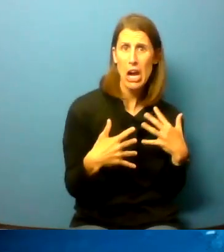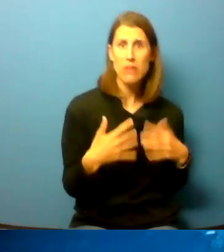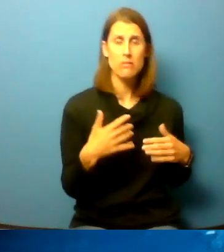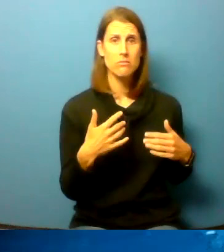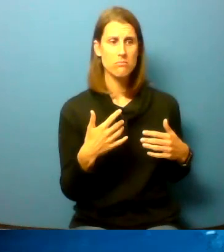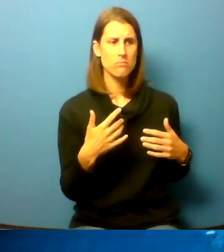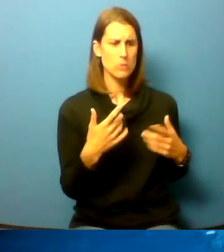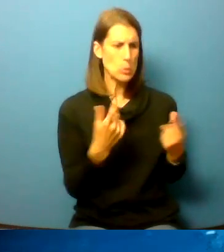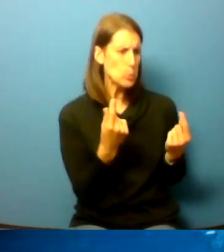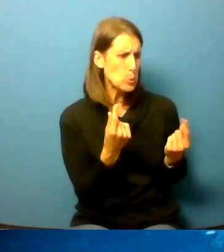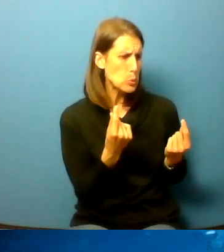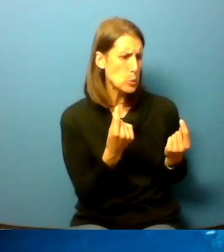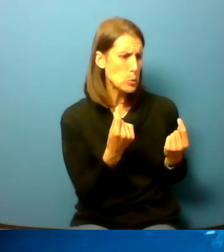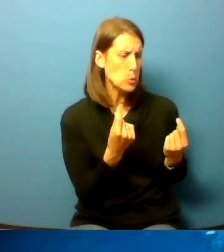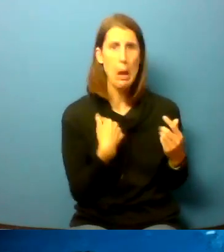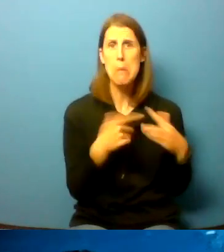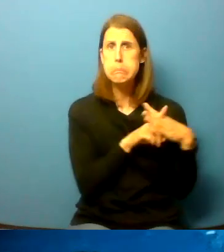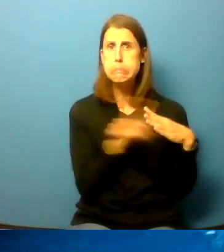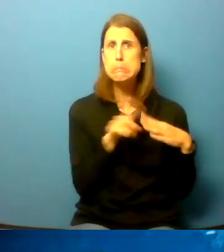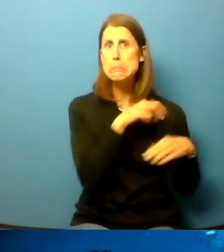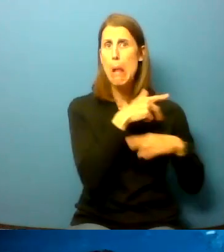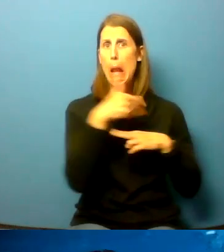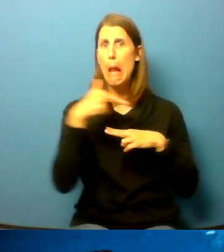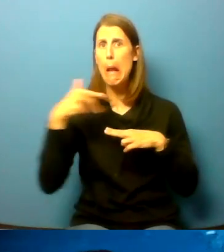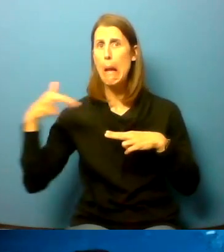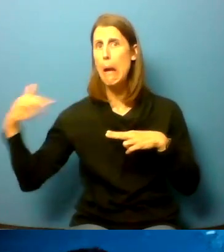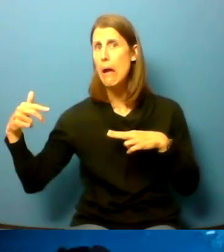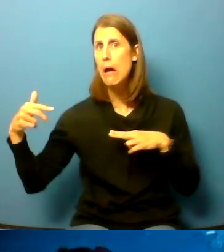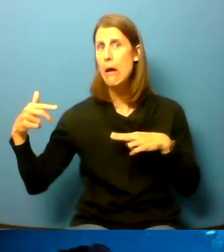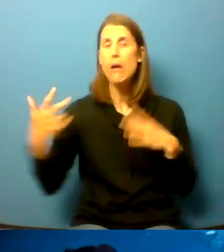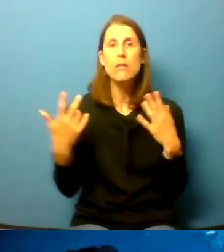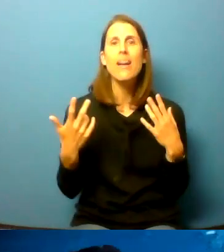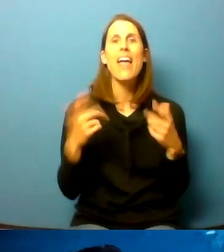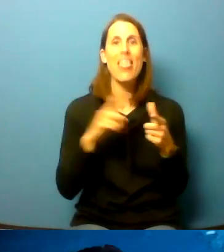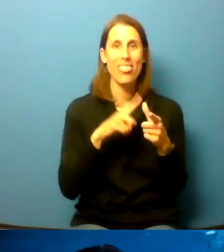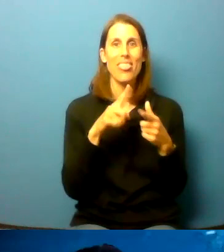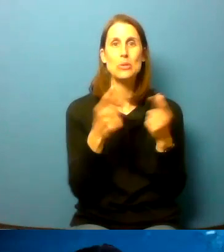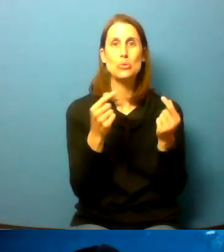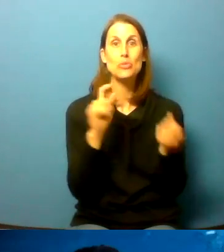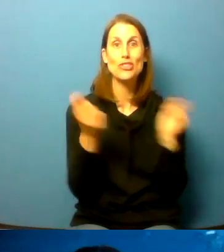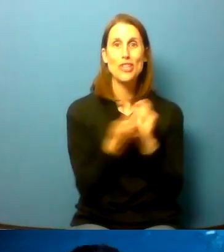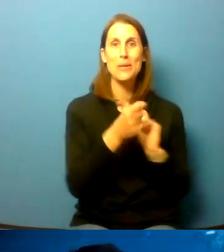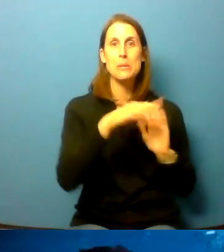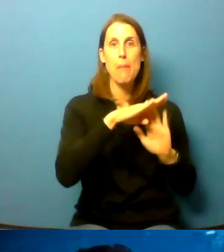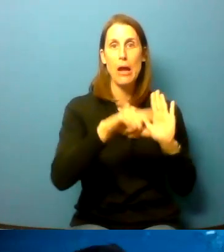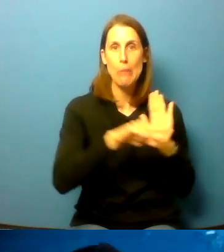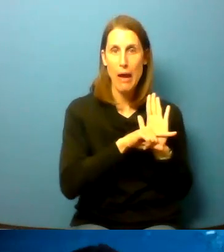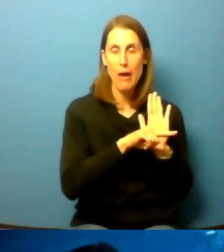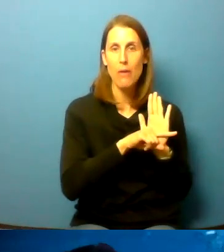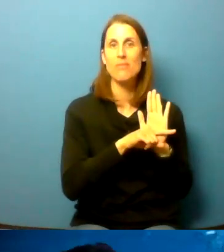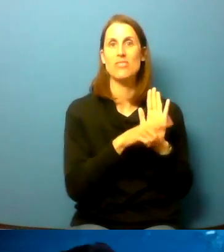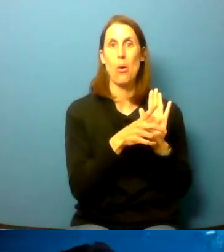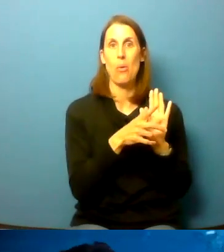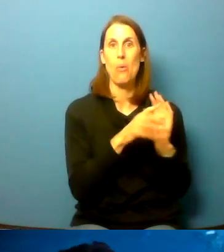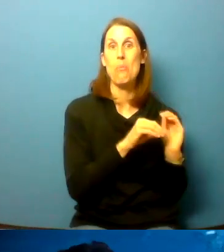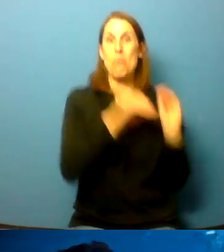What should we do? Should we swim away? Should we run away? And then we can change the background, and we've changed location with our